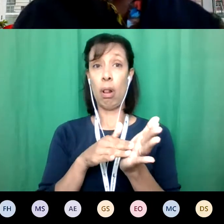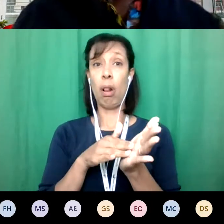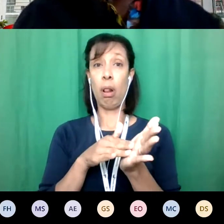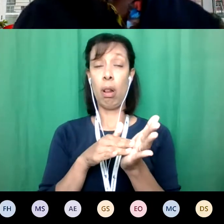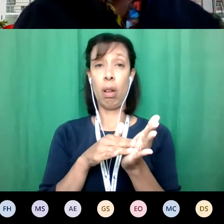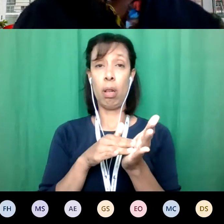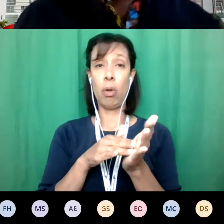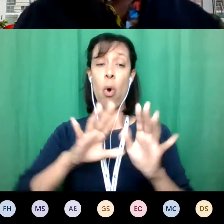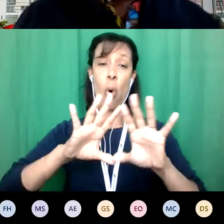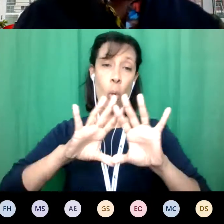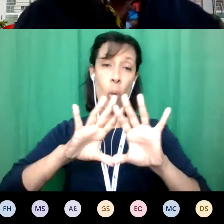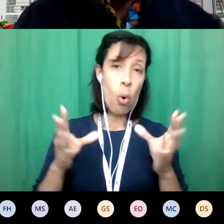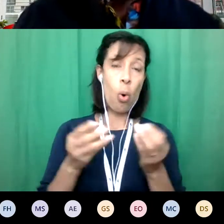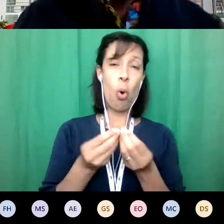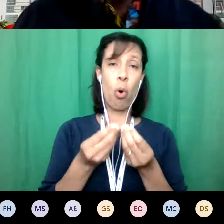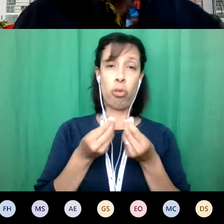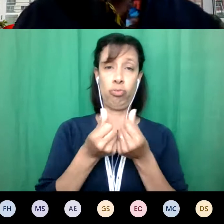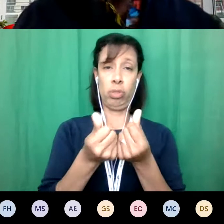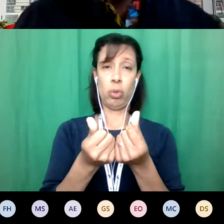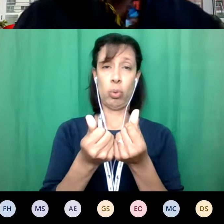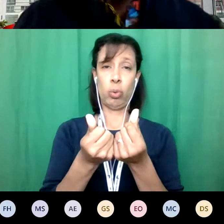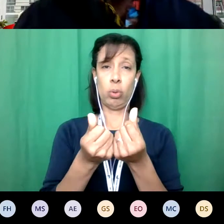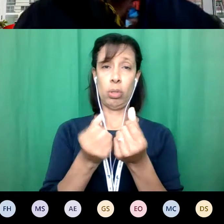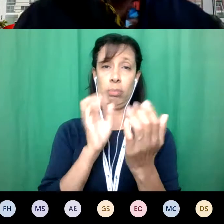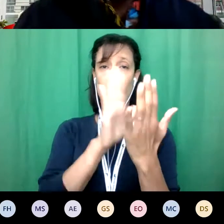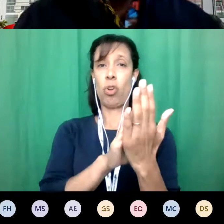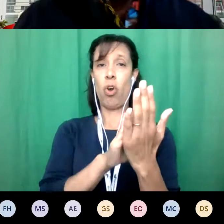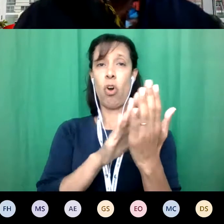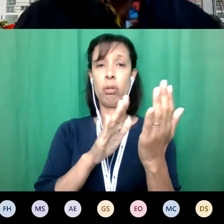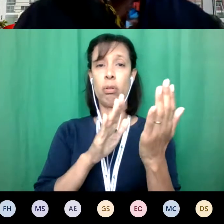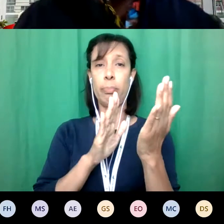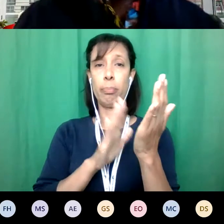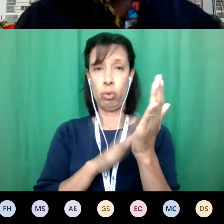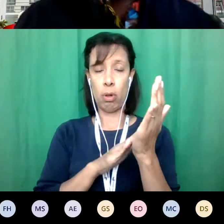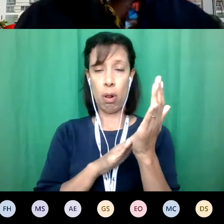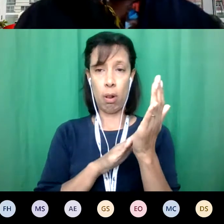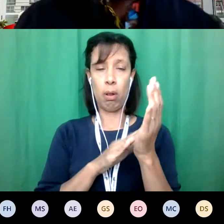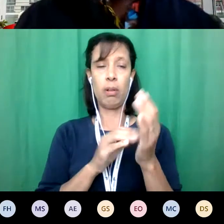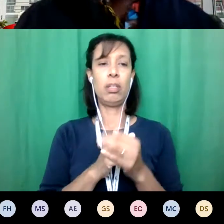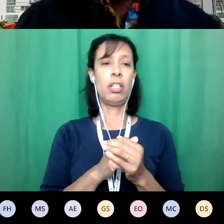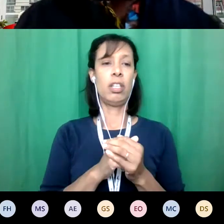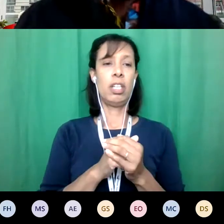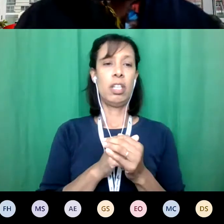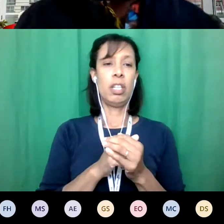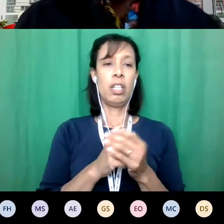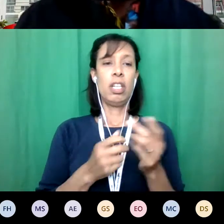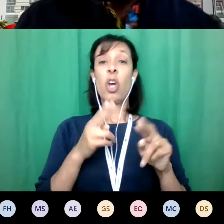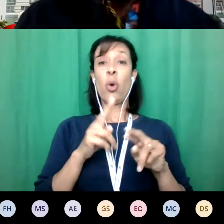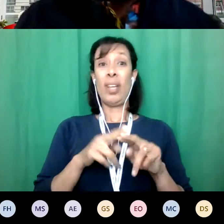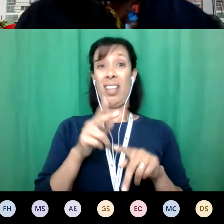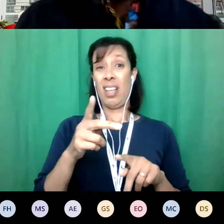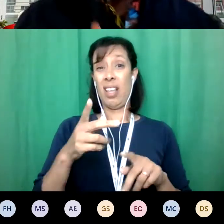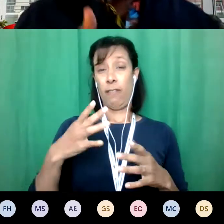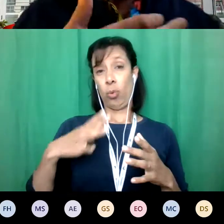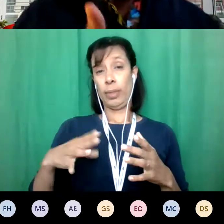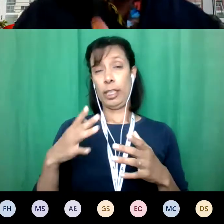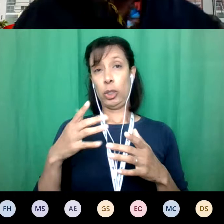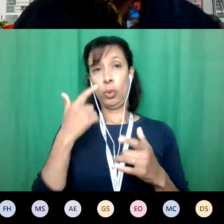of the materials are available to you. So if you want to look at any of the materials associated with this module